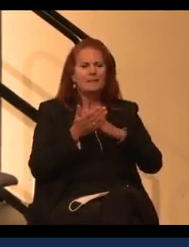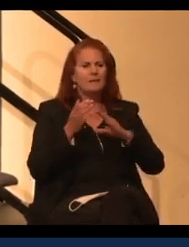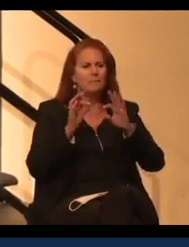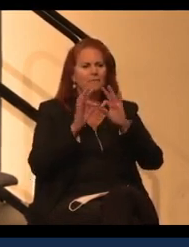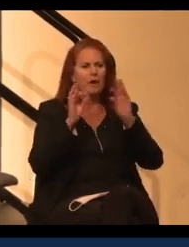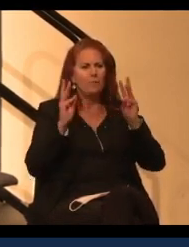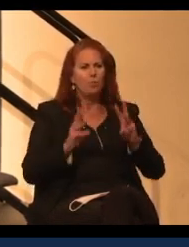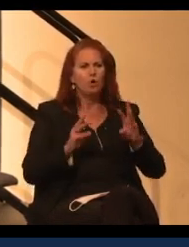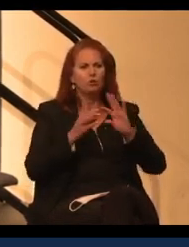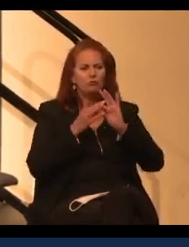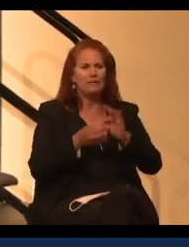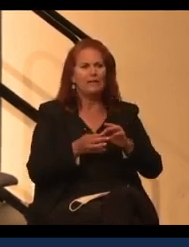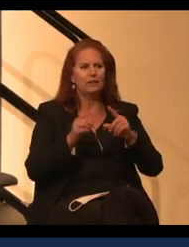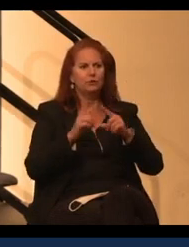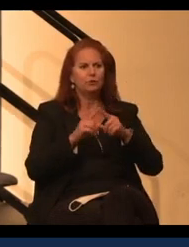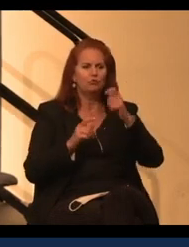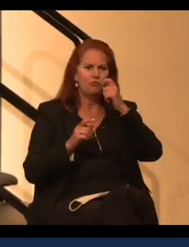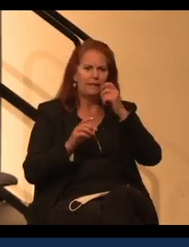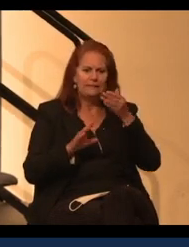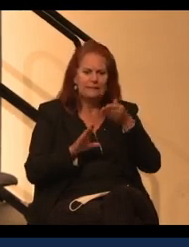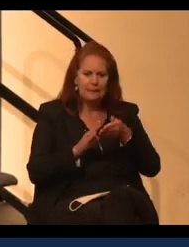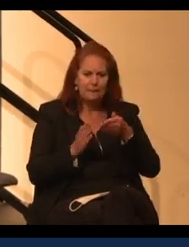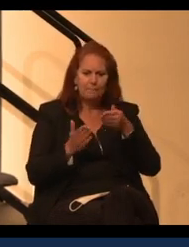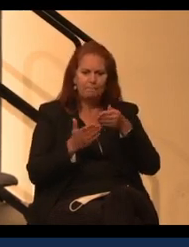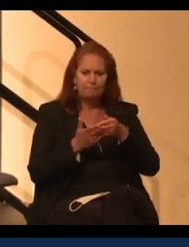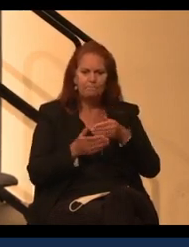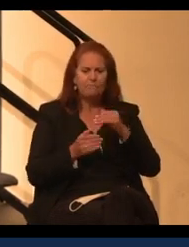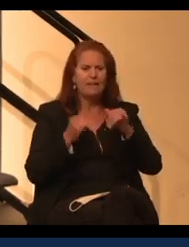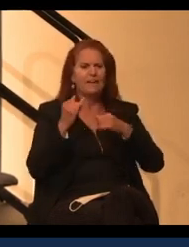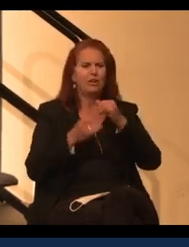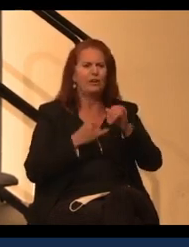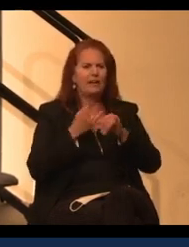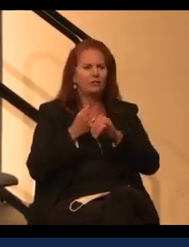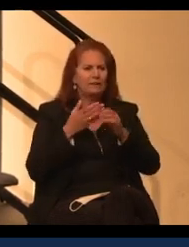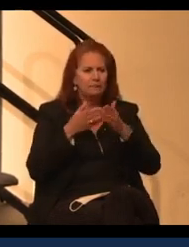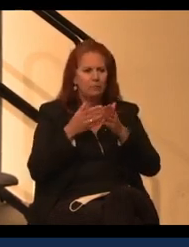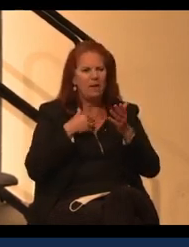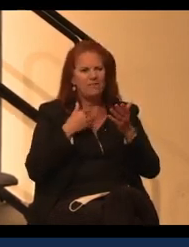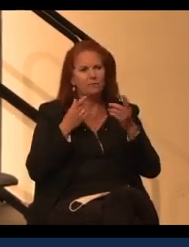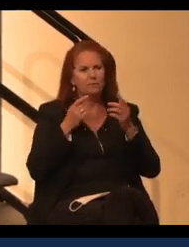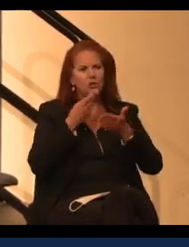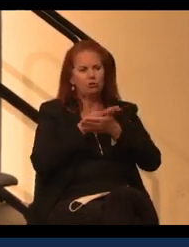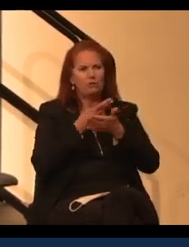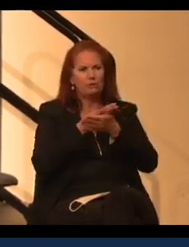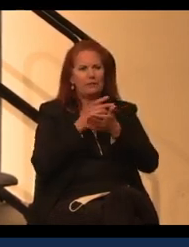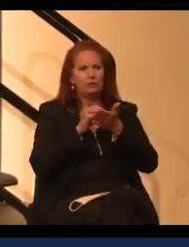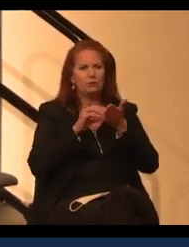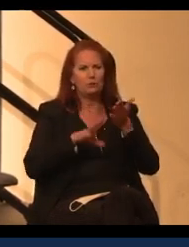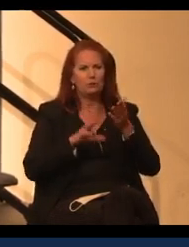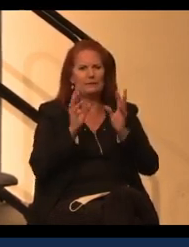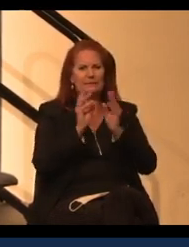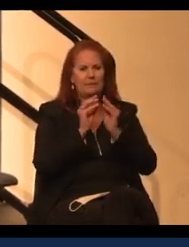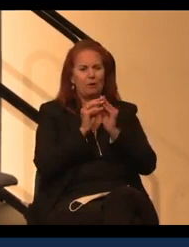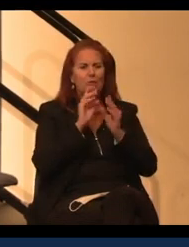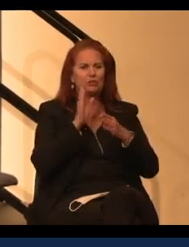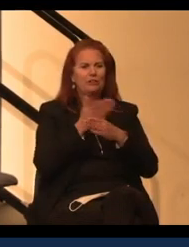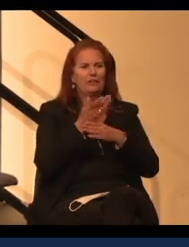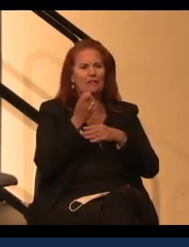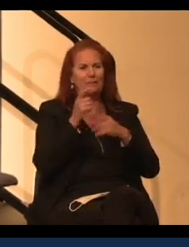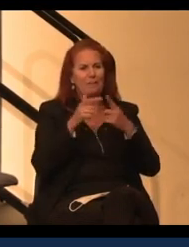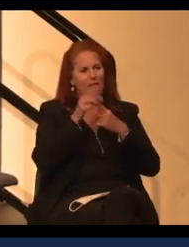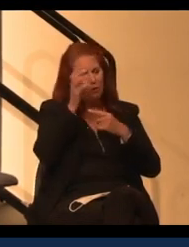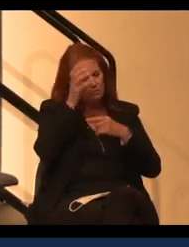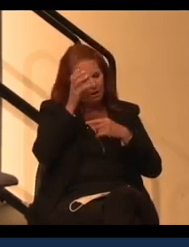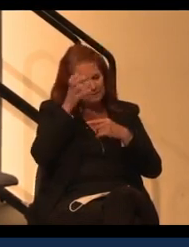frameworks related to neo-racism, neo-nationalism, territory. We'll have a little graduate student seminar, share a little bit about these